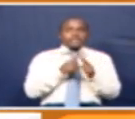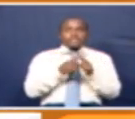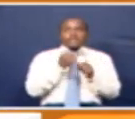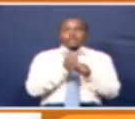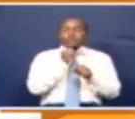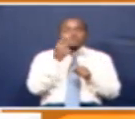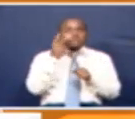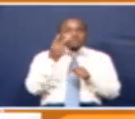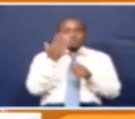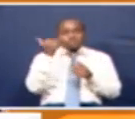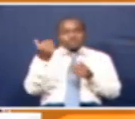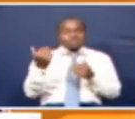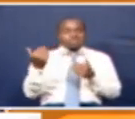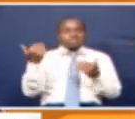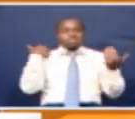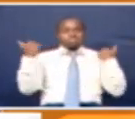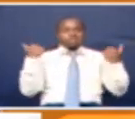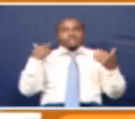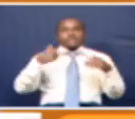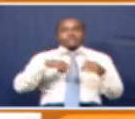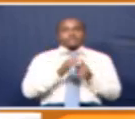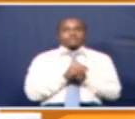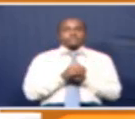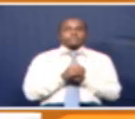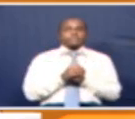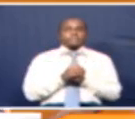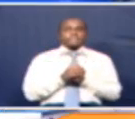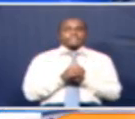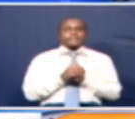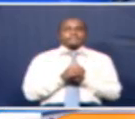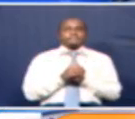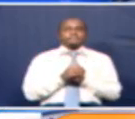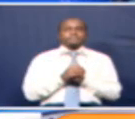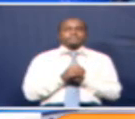why they should bother with us. Why don't they just allow?